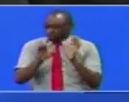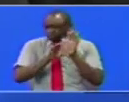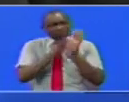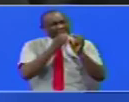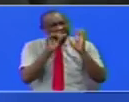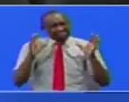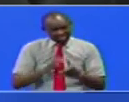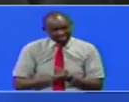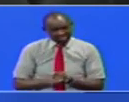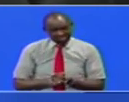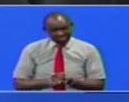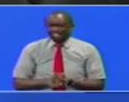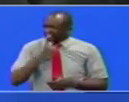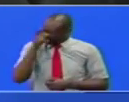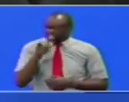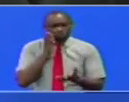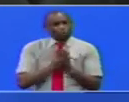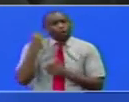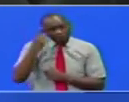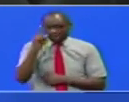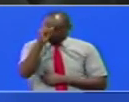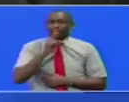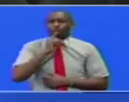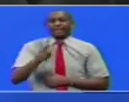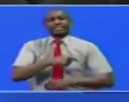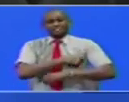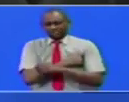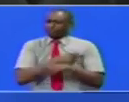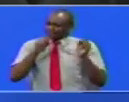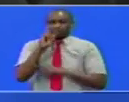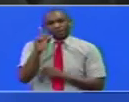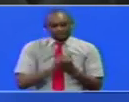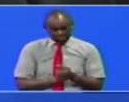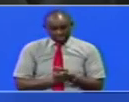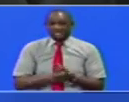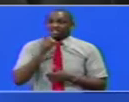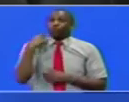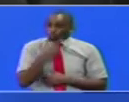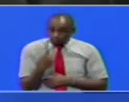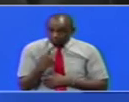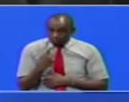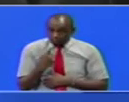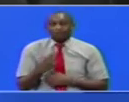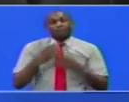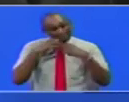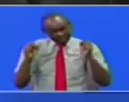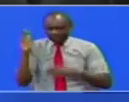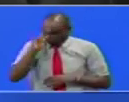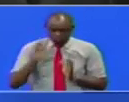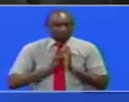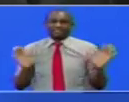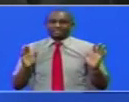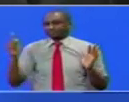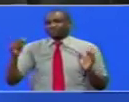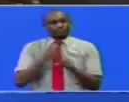constitution. There is only one commander in chief, and that one commander in chief is His Excellency